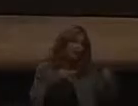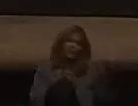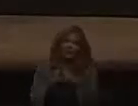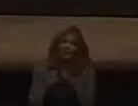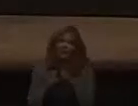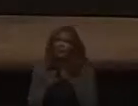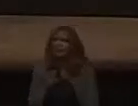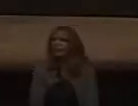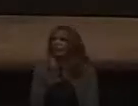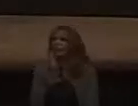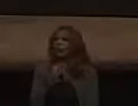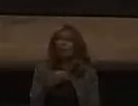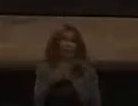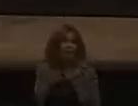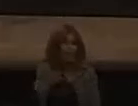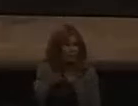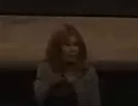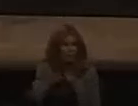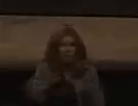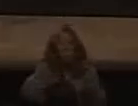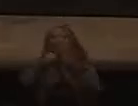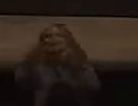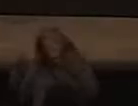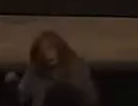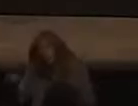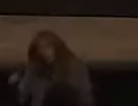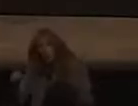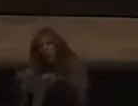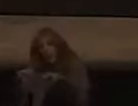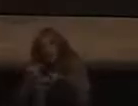provide, let's say, transportation to a different